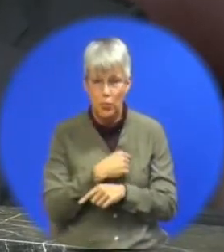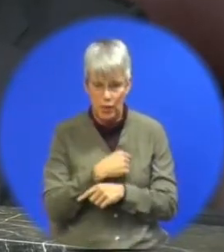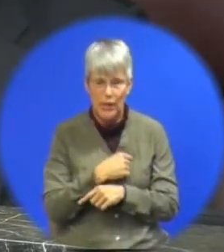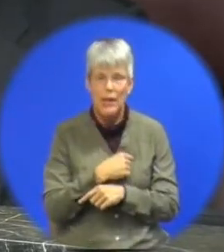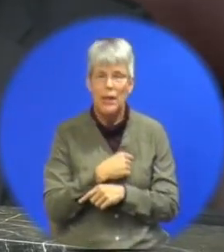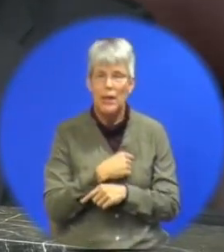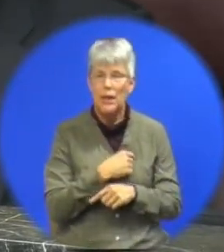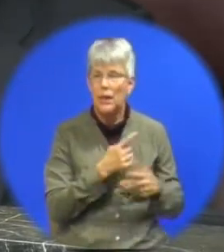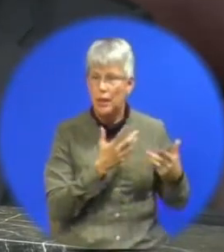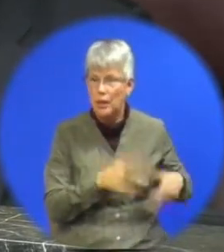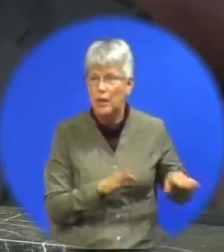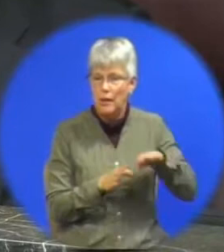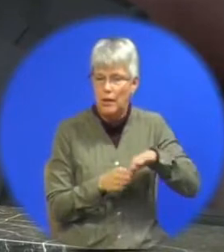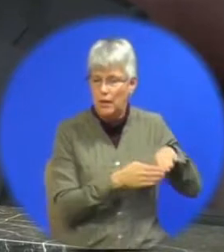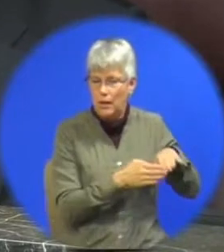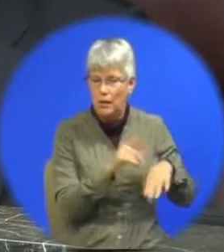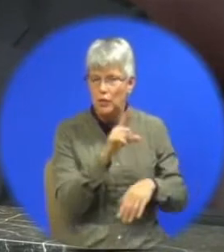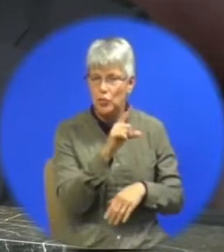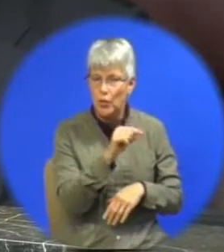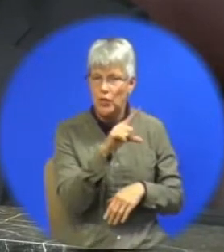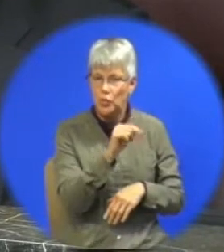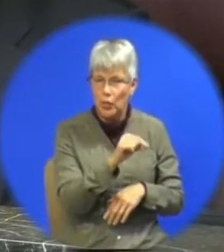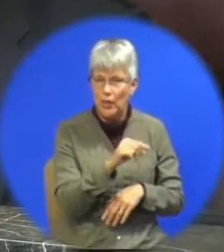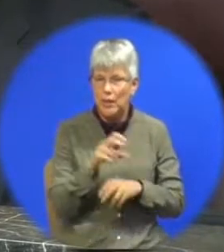and look forward to 2021.